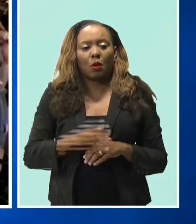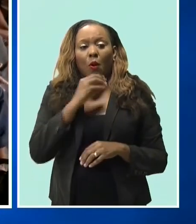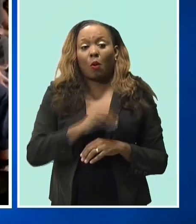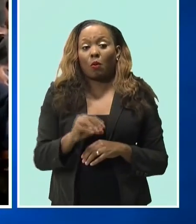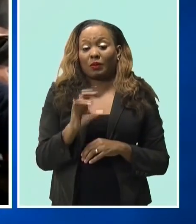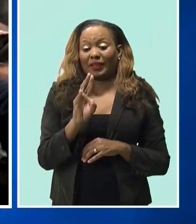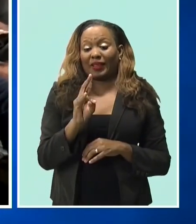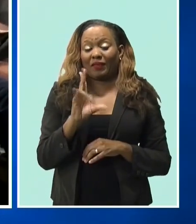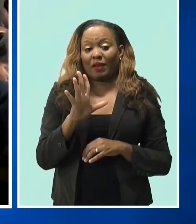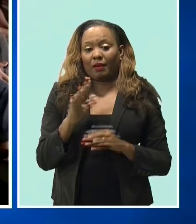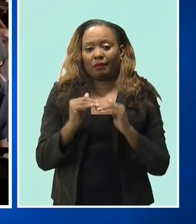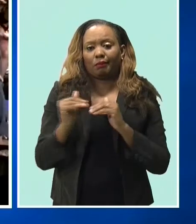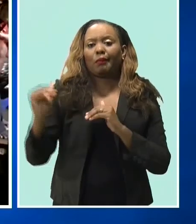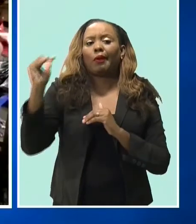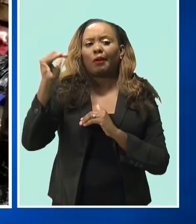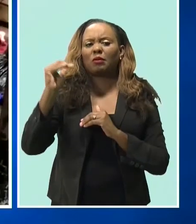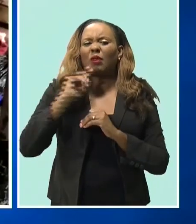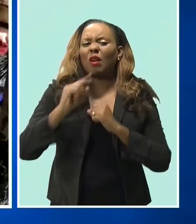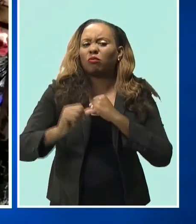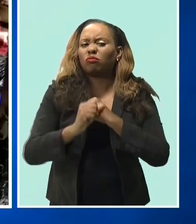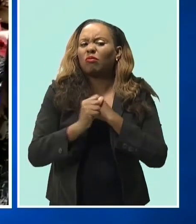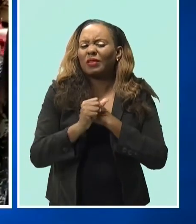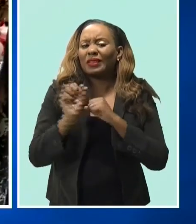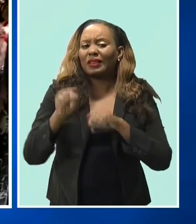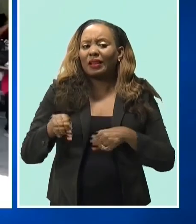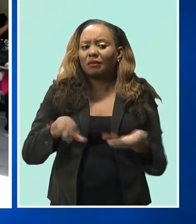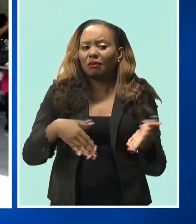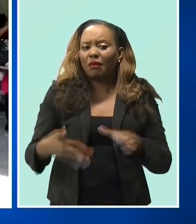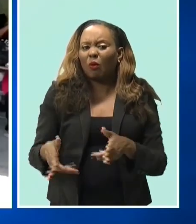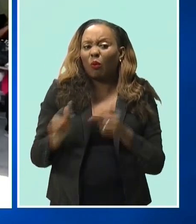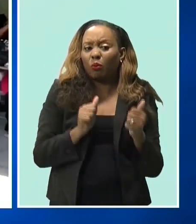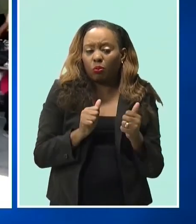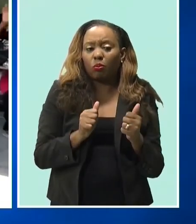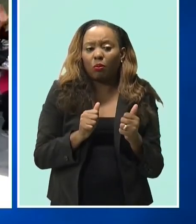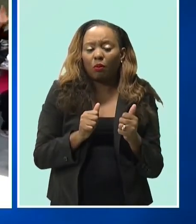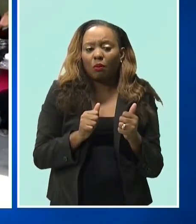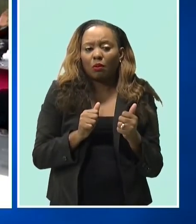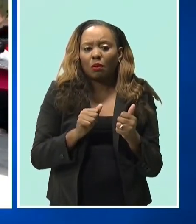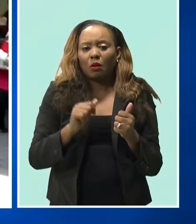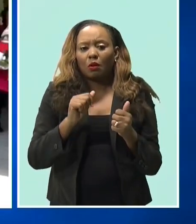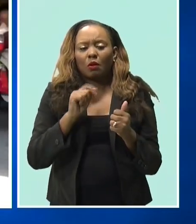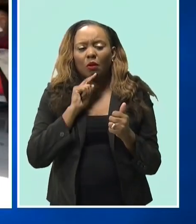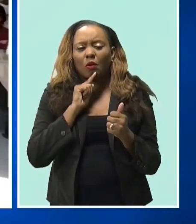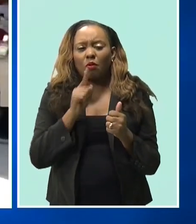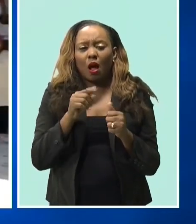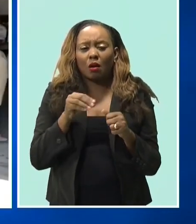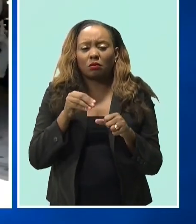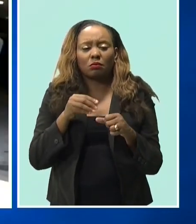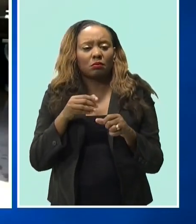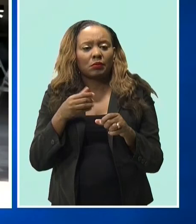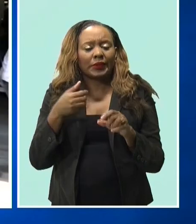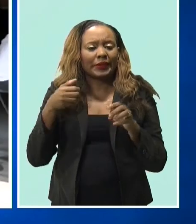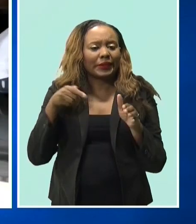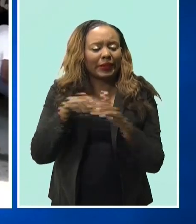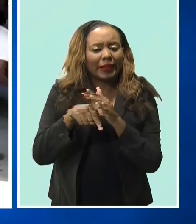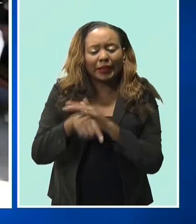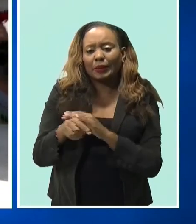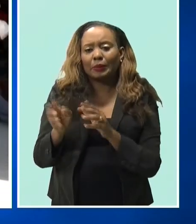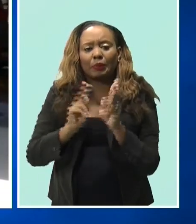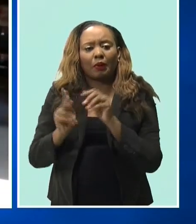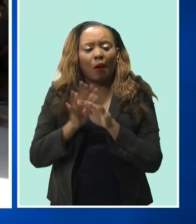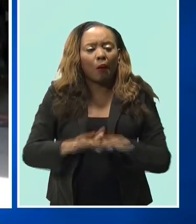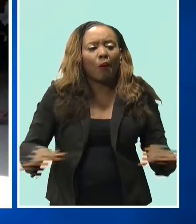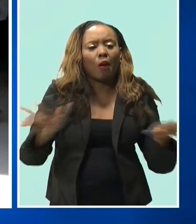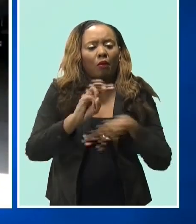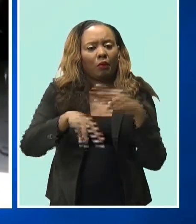identified to be at a higher risk of dying from the virus, which has affected millions globally and killed thousands. The